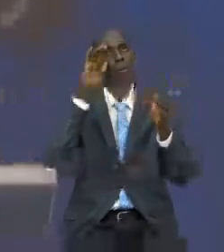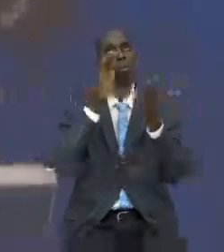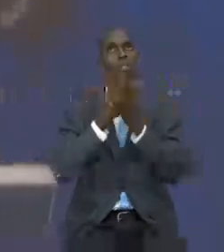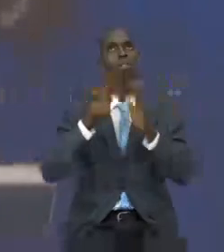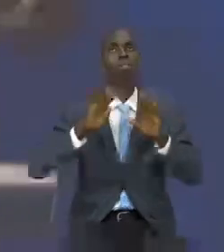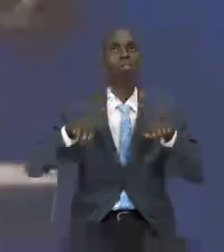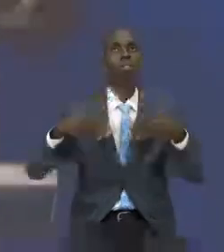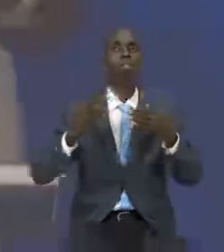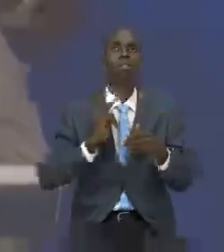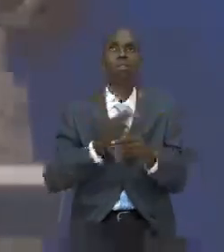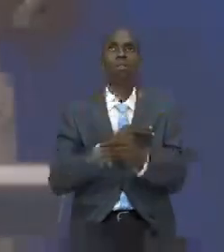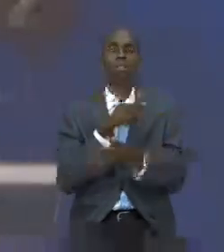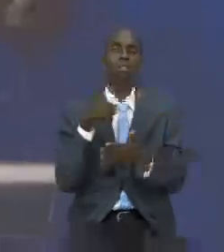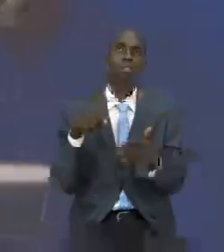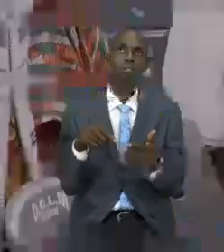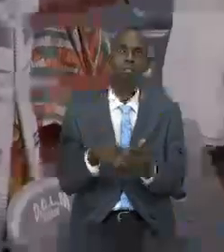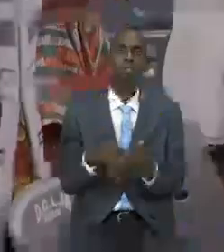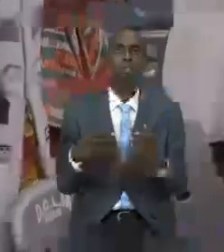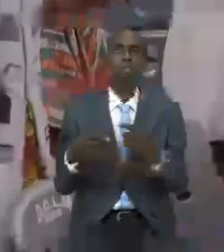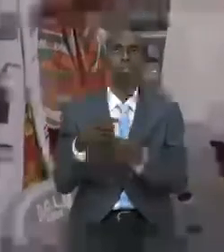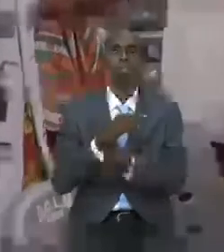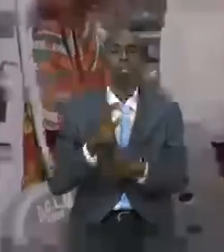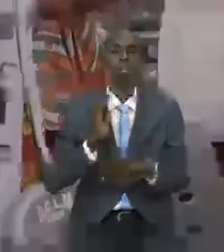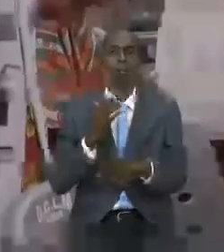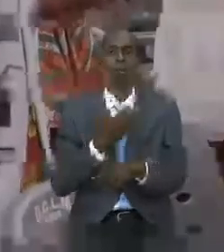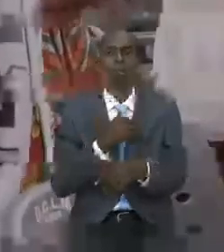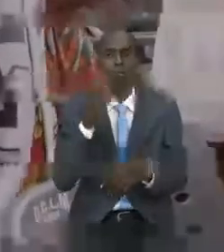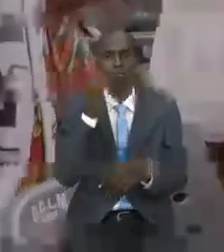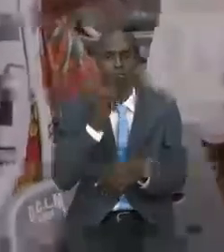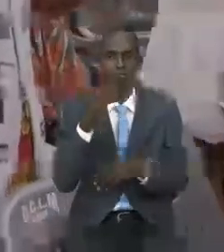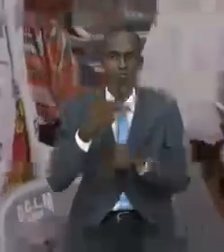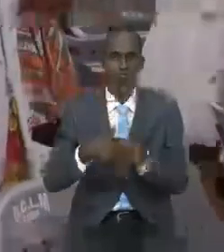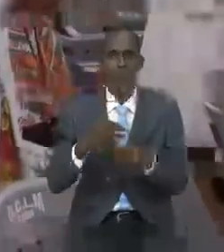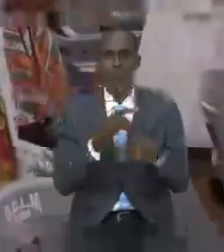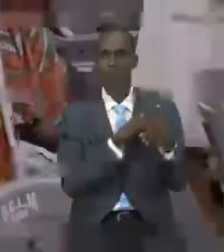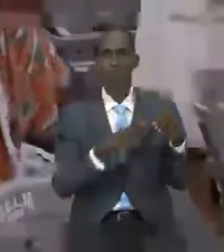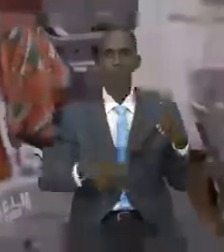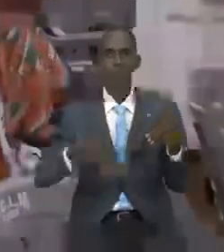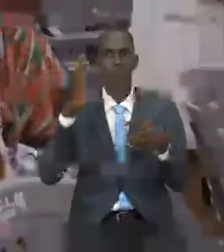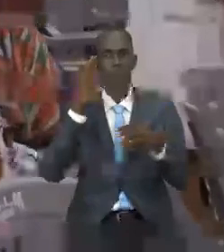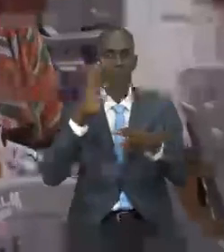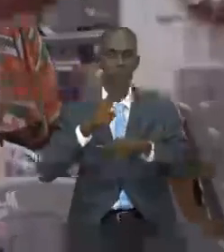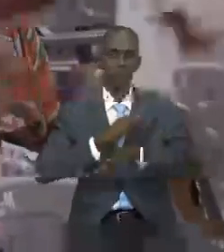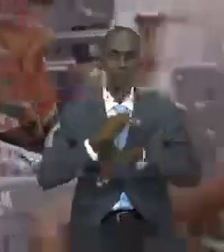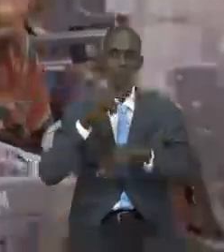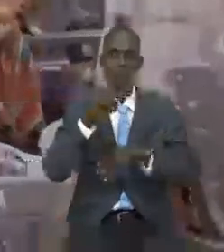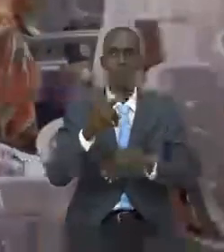day our daily bread, and the Lord will satisfy you.